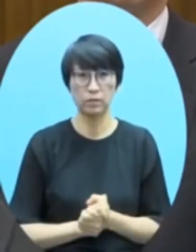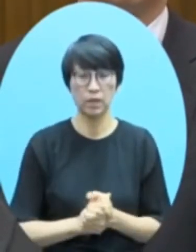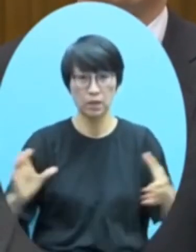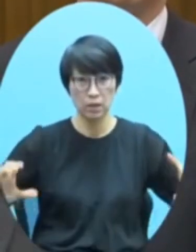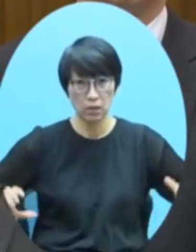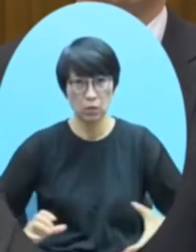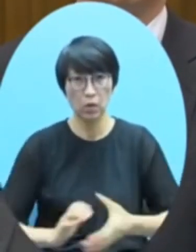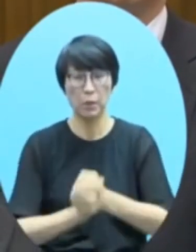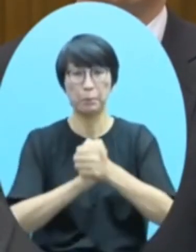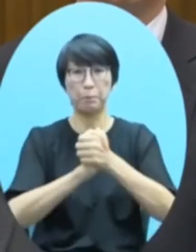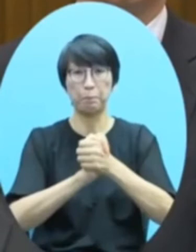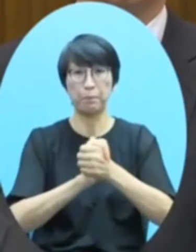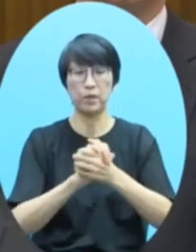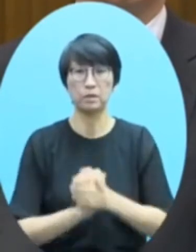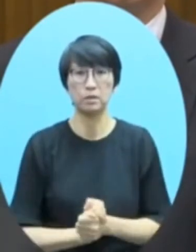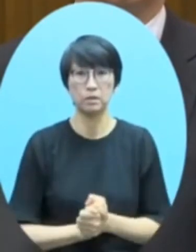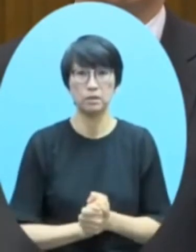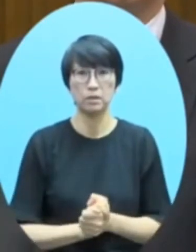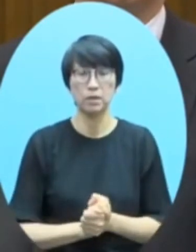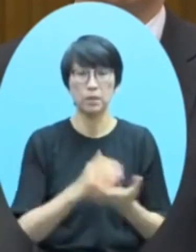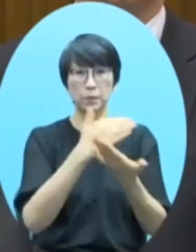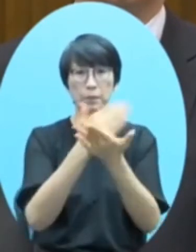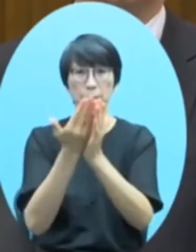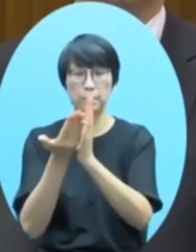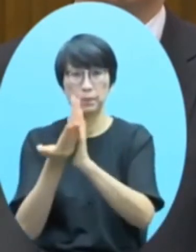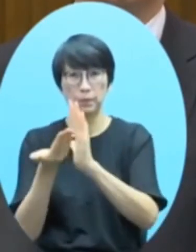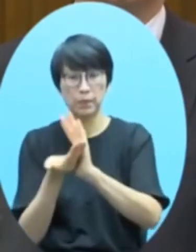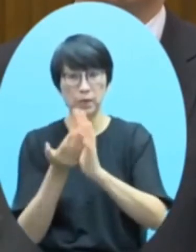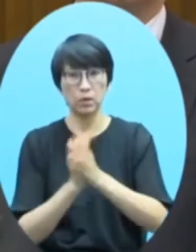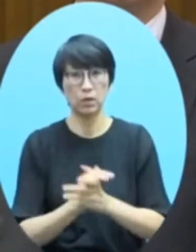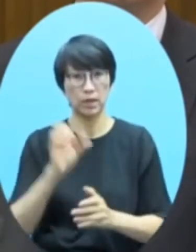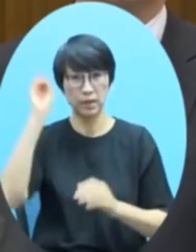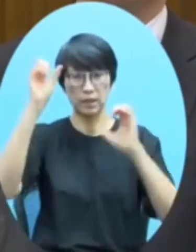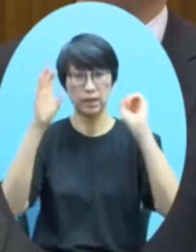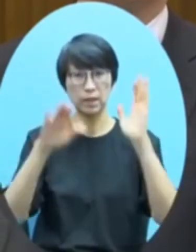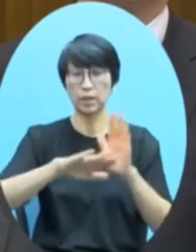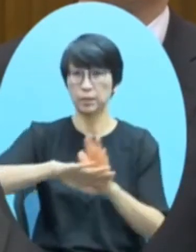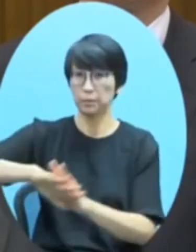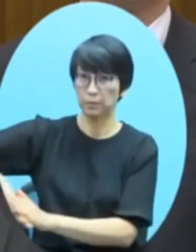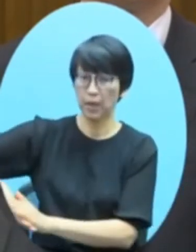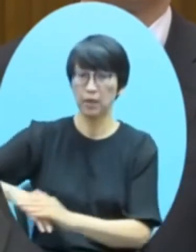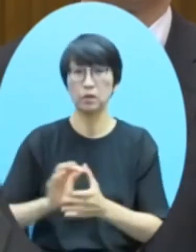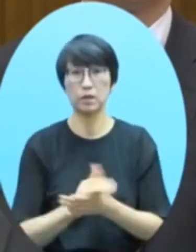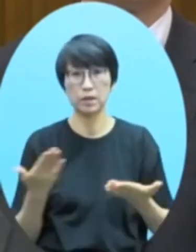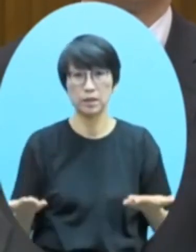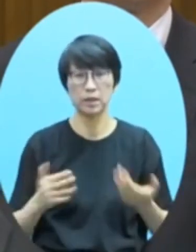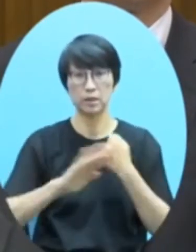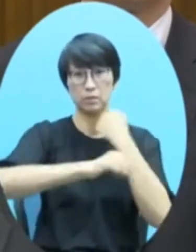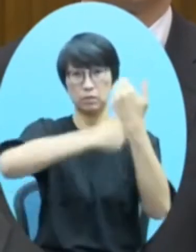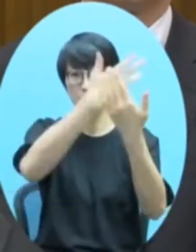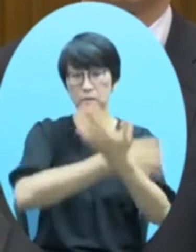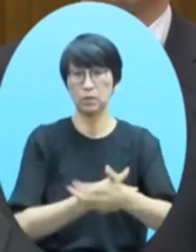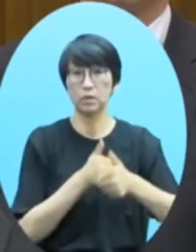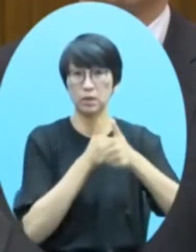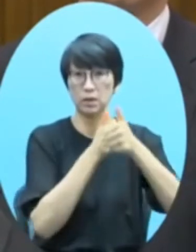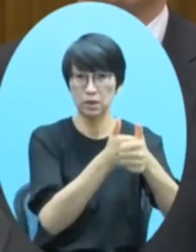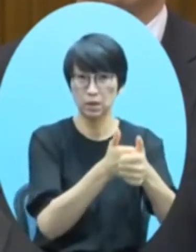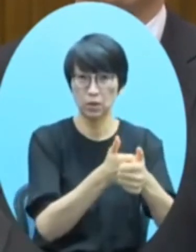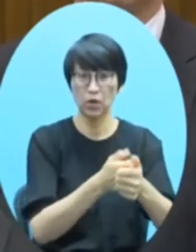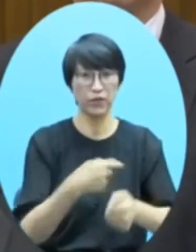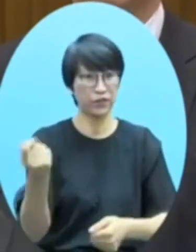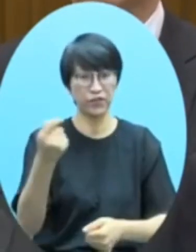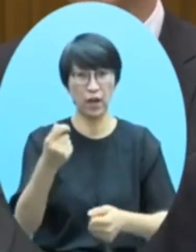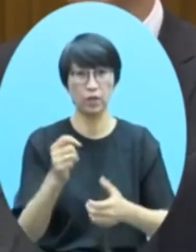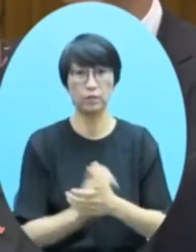together and to set aside differences and support the restoration of law and order as soon as